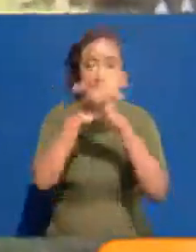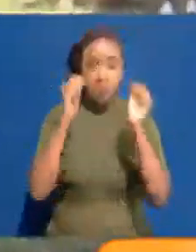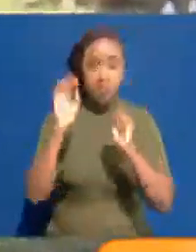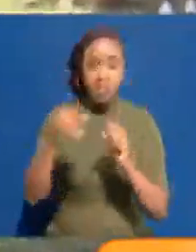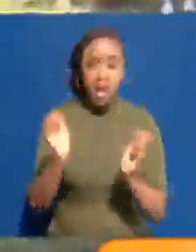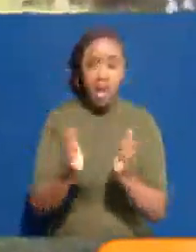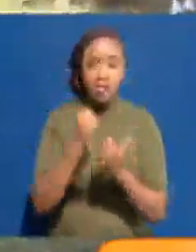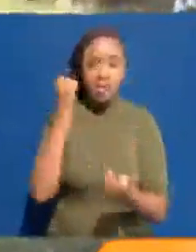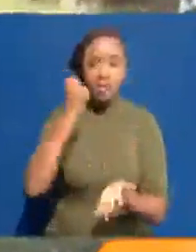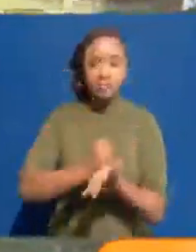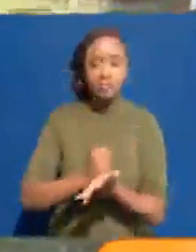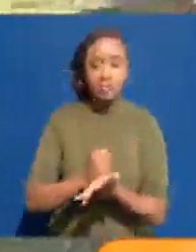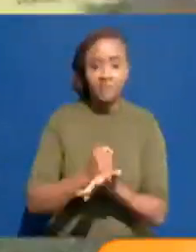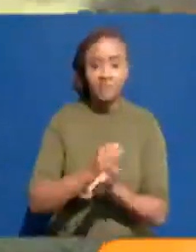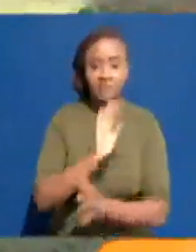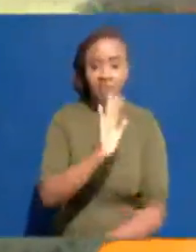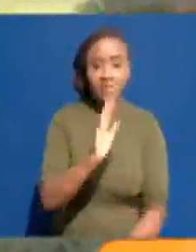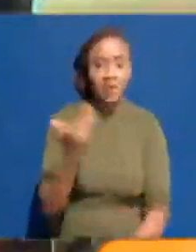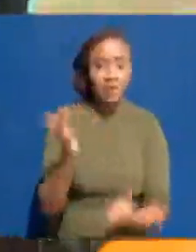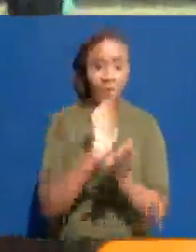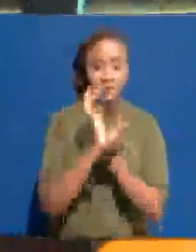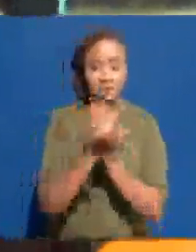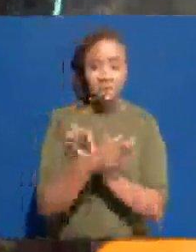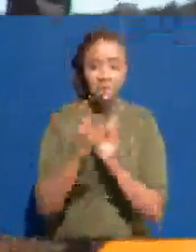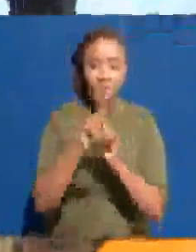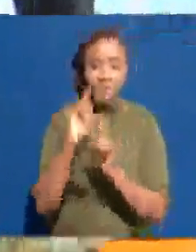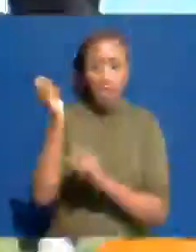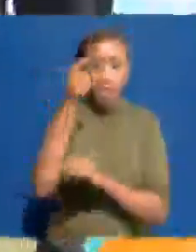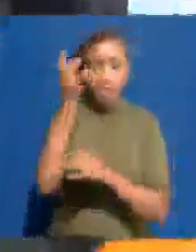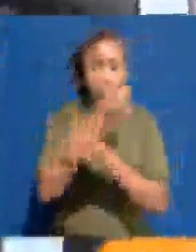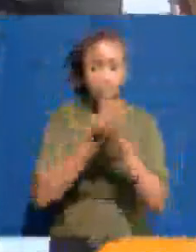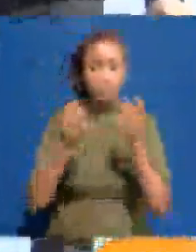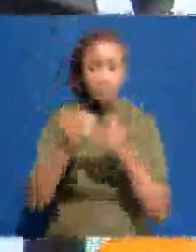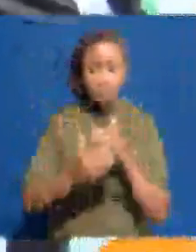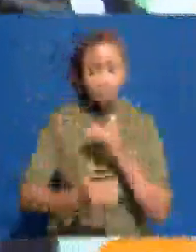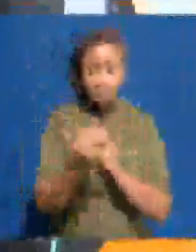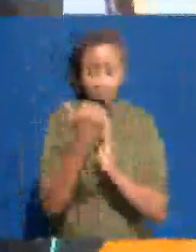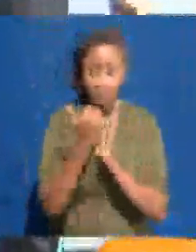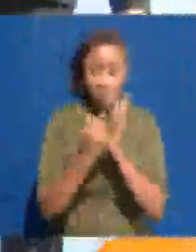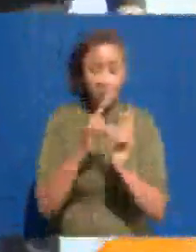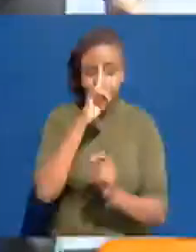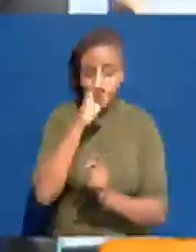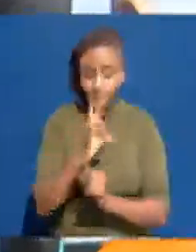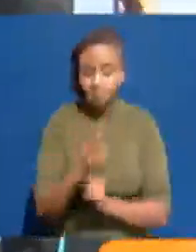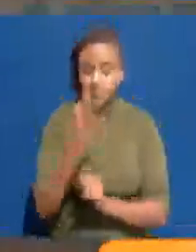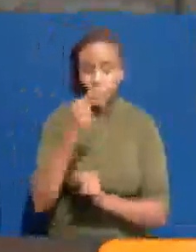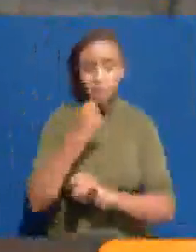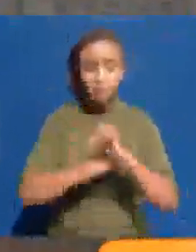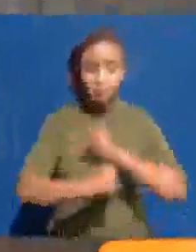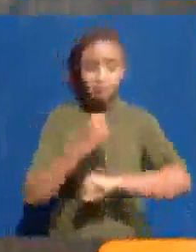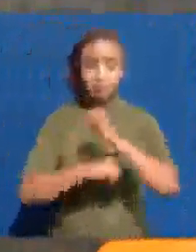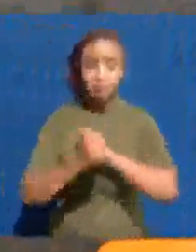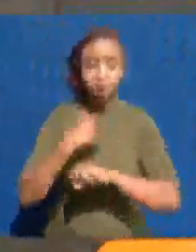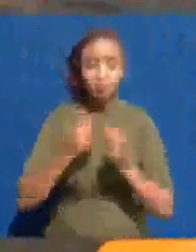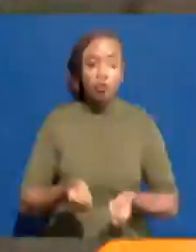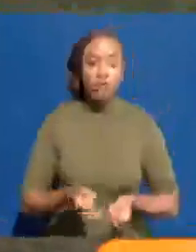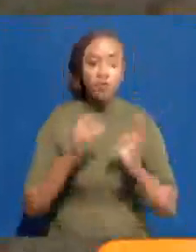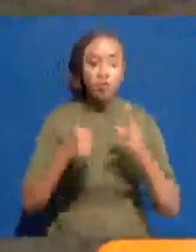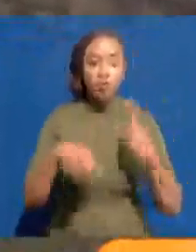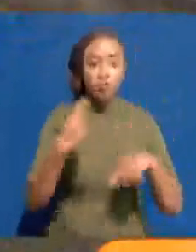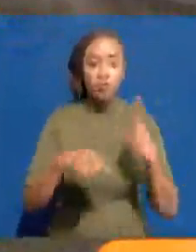offices at the Gold Project in Kasarani. The Harambee Stars have a busy schedule coming up where they kickstart their official matches with